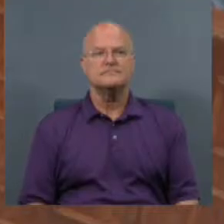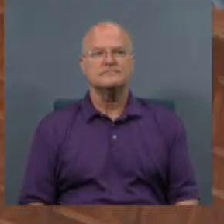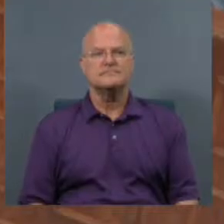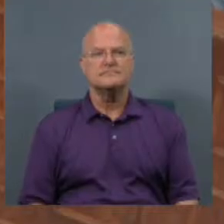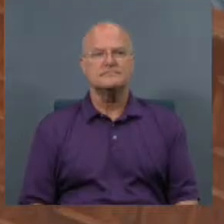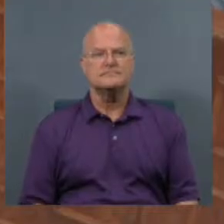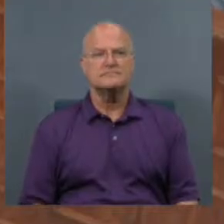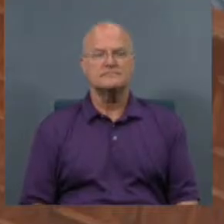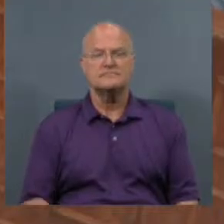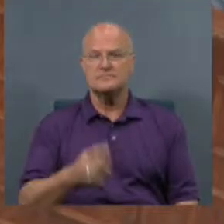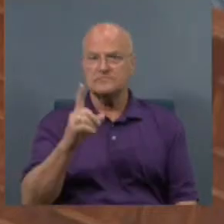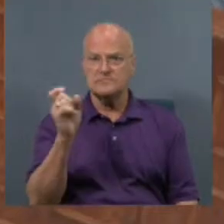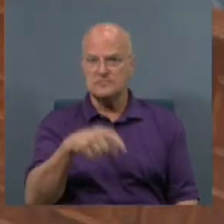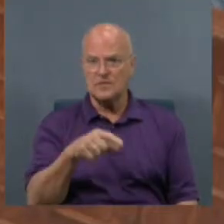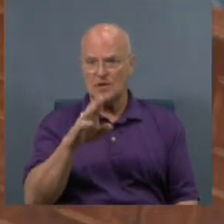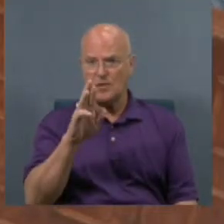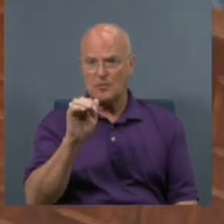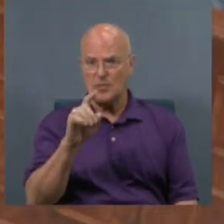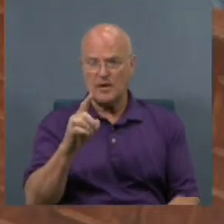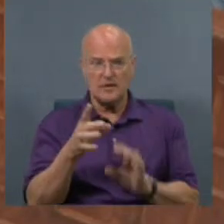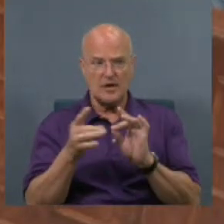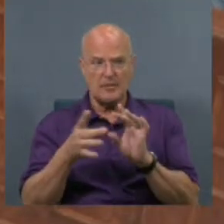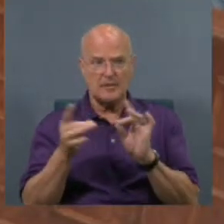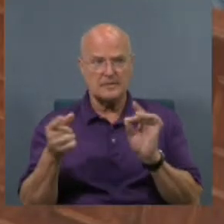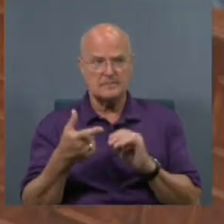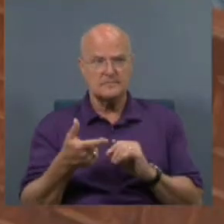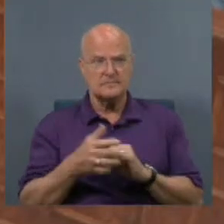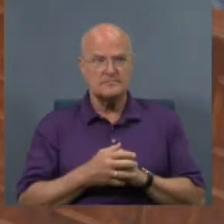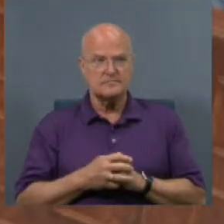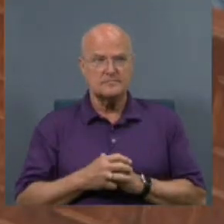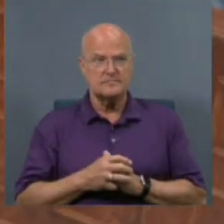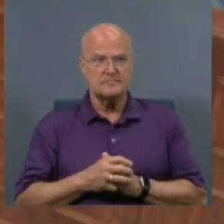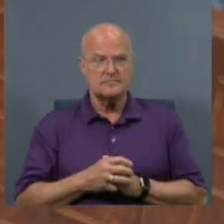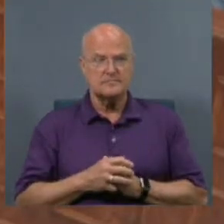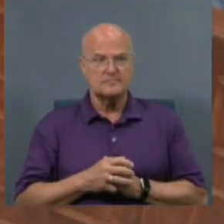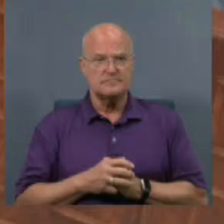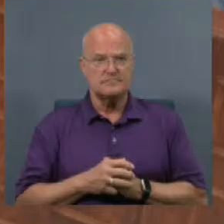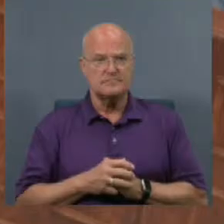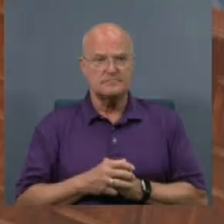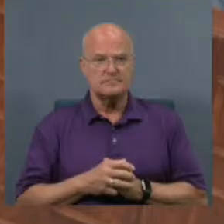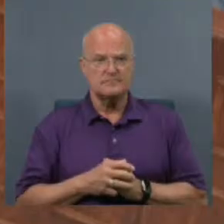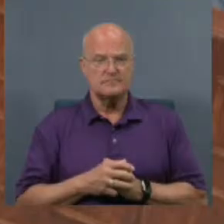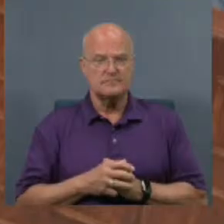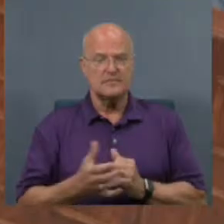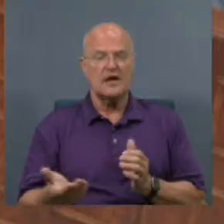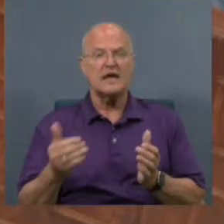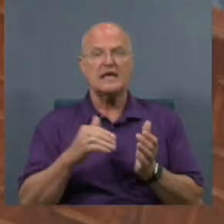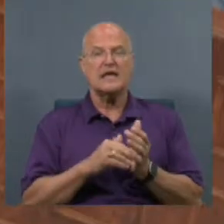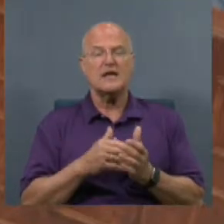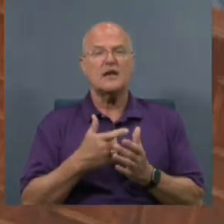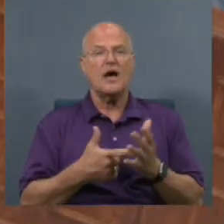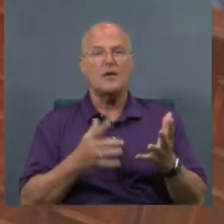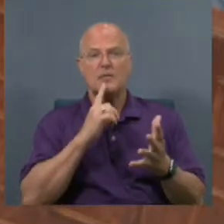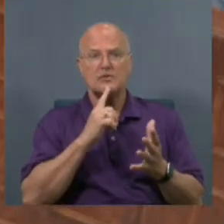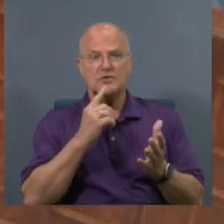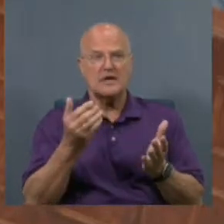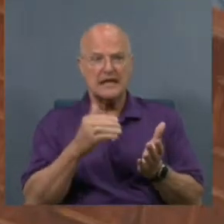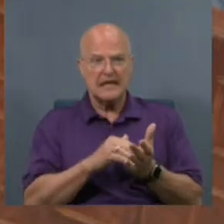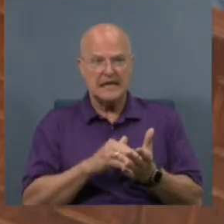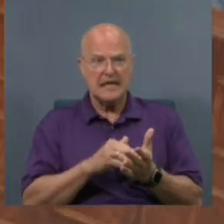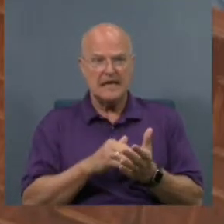I understand. Did you have a question, Brad, or a comment on that? Okay. No, Well, sir, I did not. again, what I wanted to make sure,